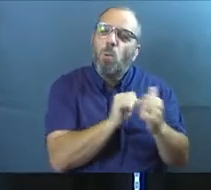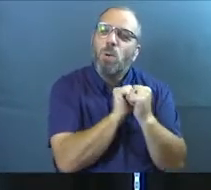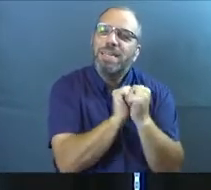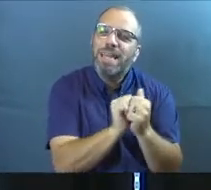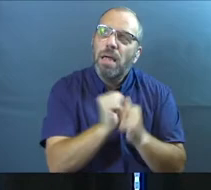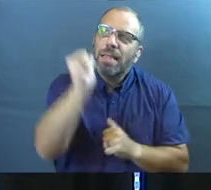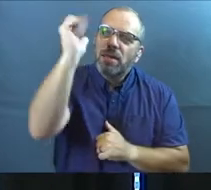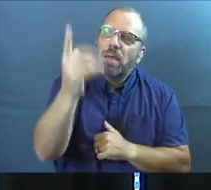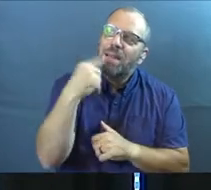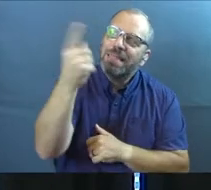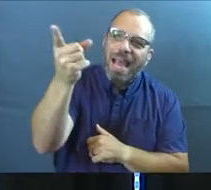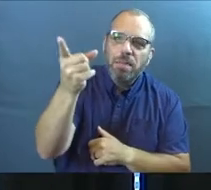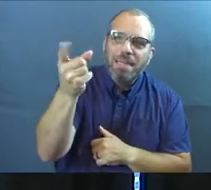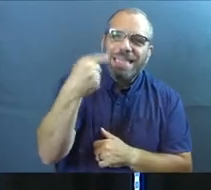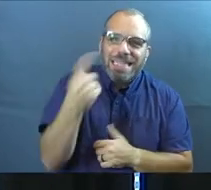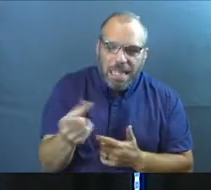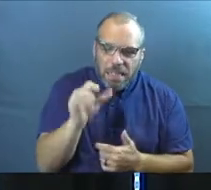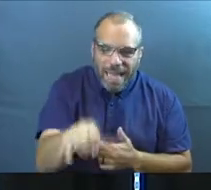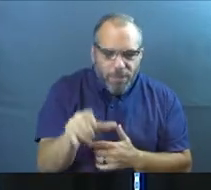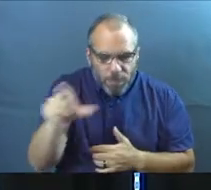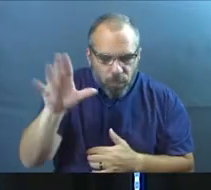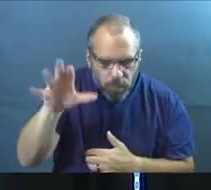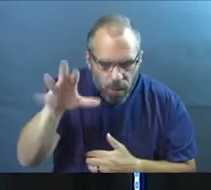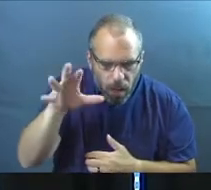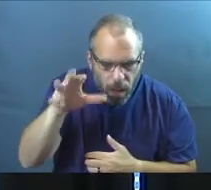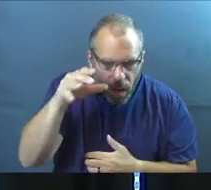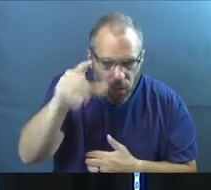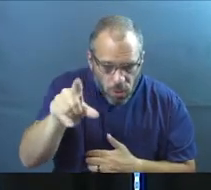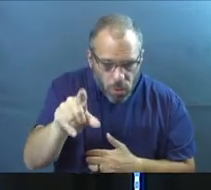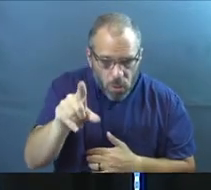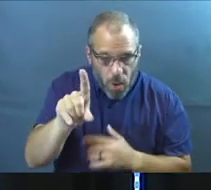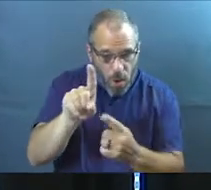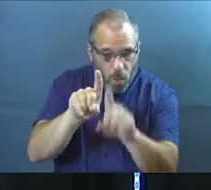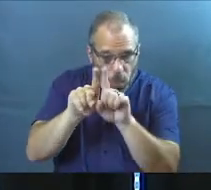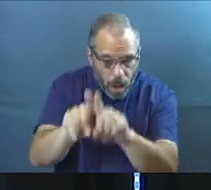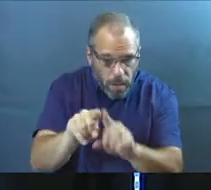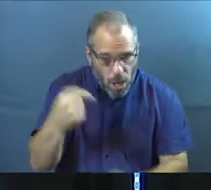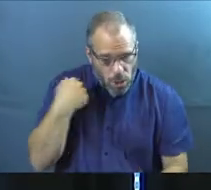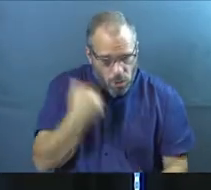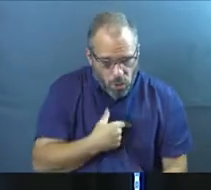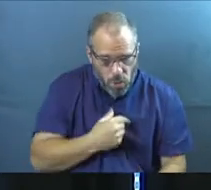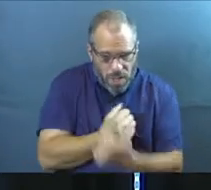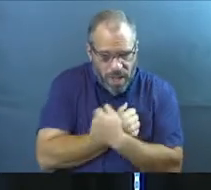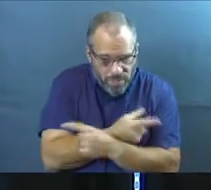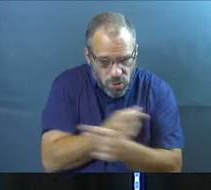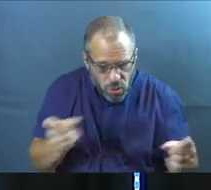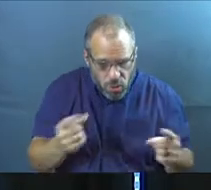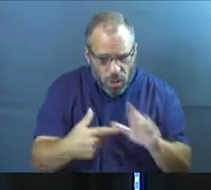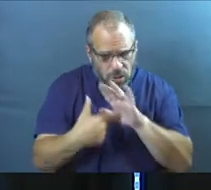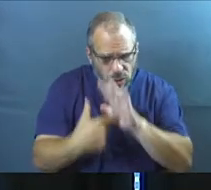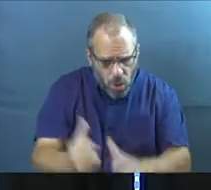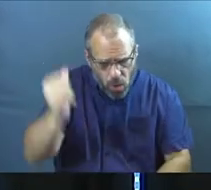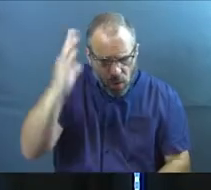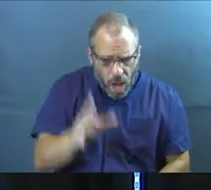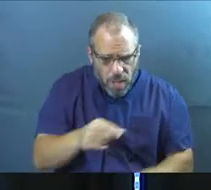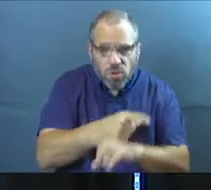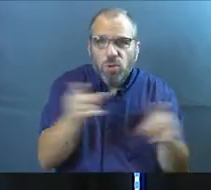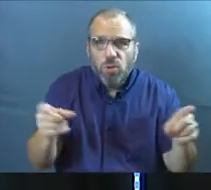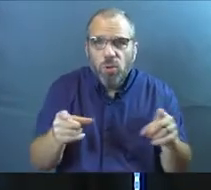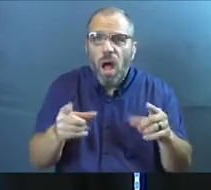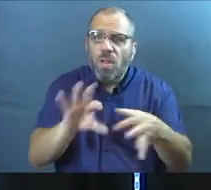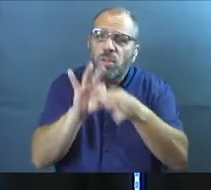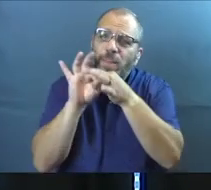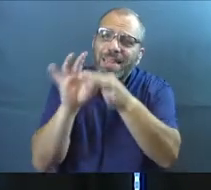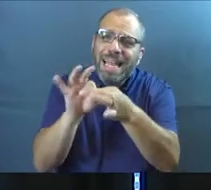together. That's what God is saying. That's what he's saying here. He says, you start walking with me. We're going to love you. We're going to start revealing God to you.